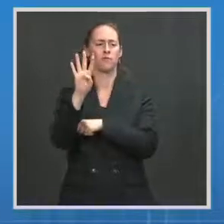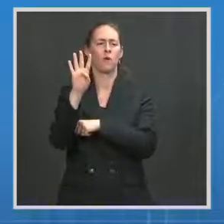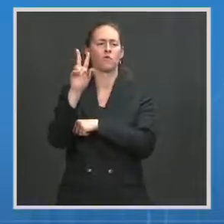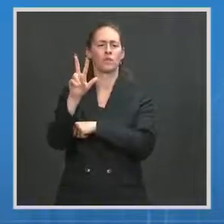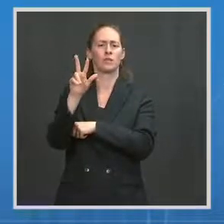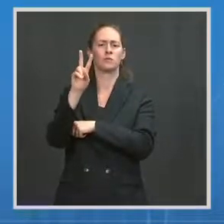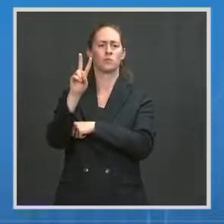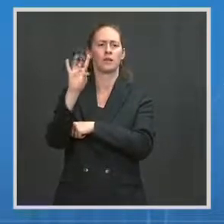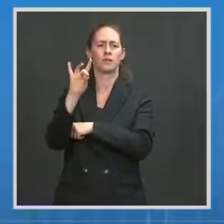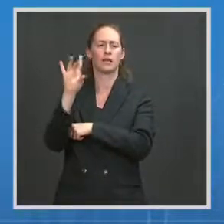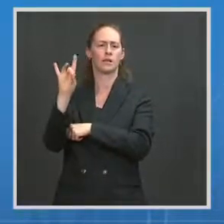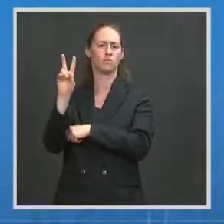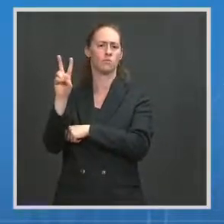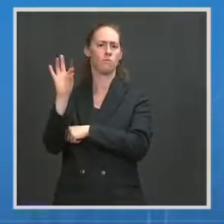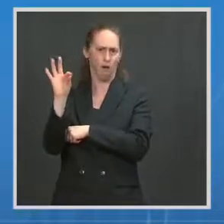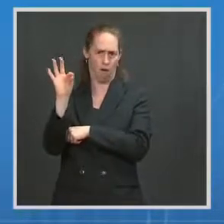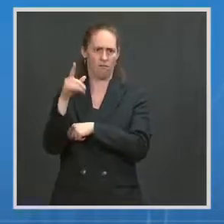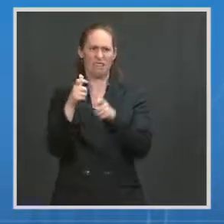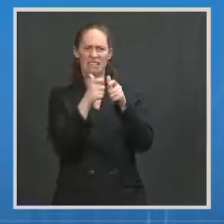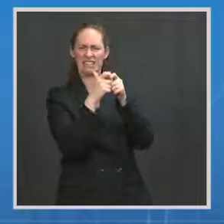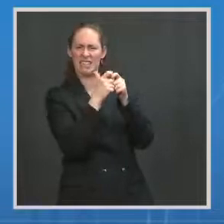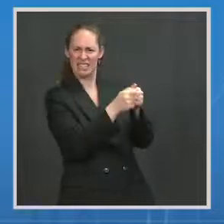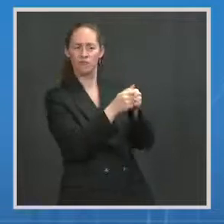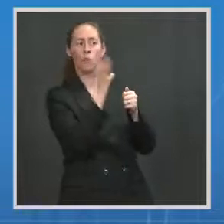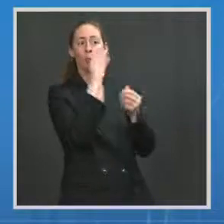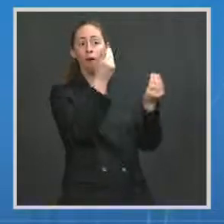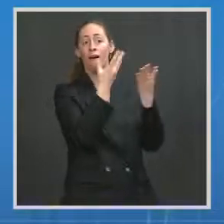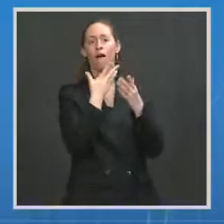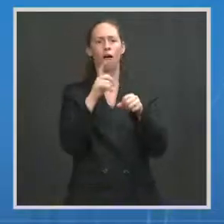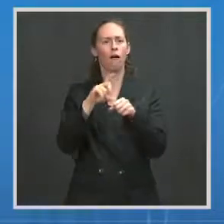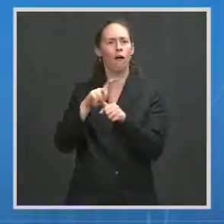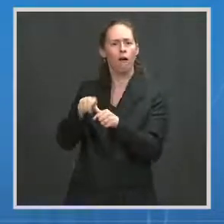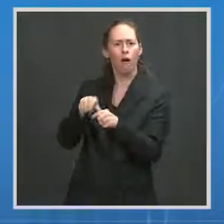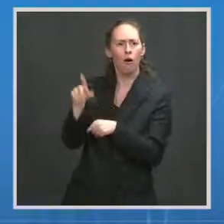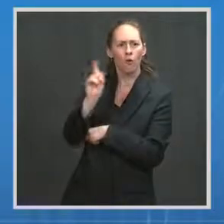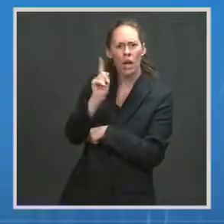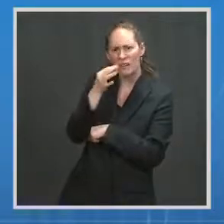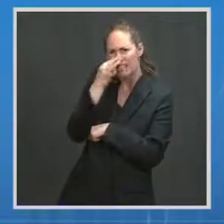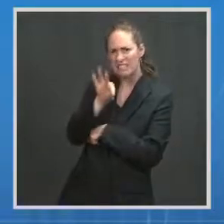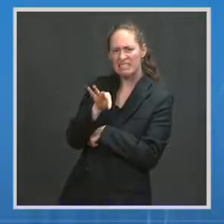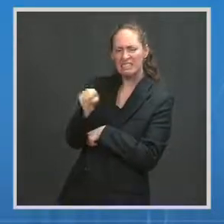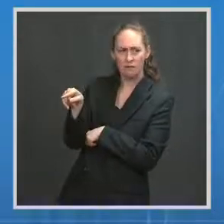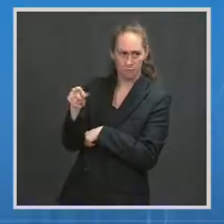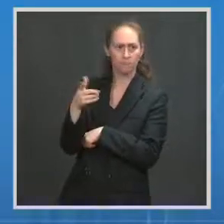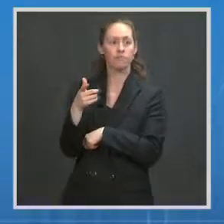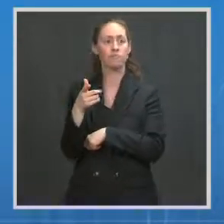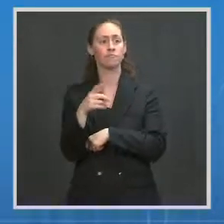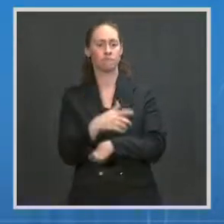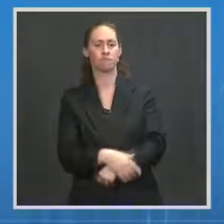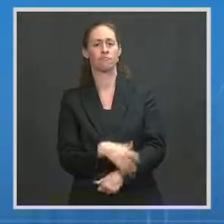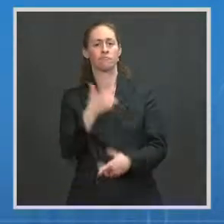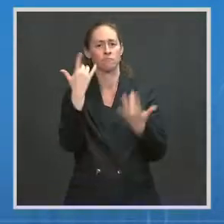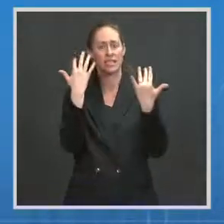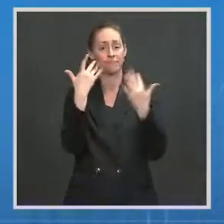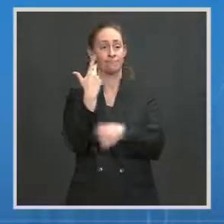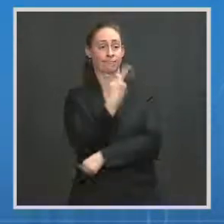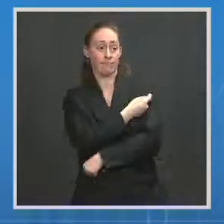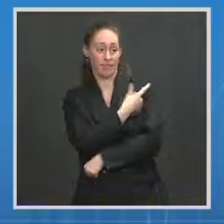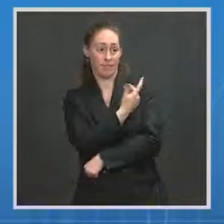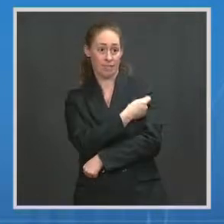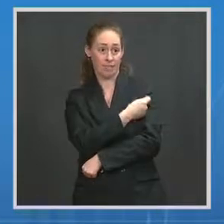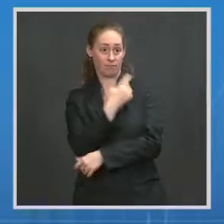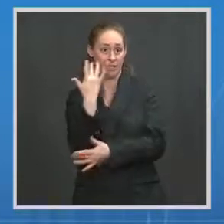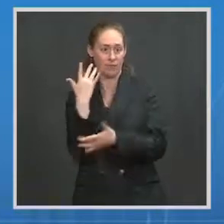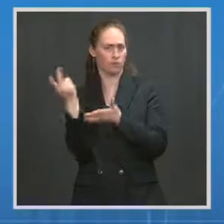to find a vaccine in your area. Once you are fully vaccinated, 2 weeks after your last dose, you can